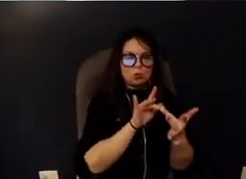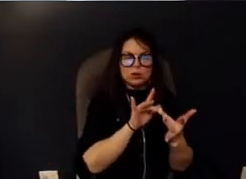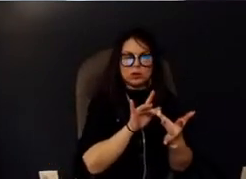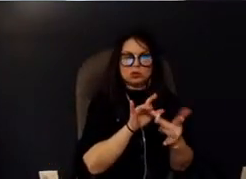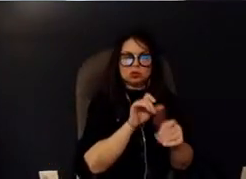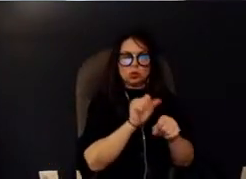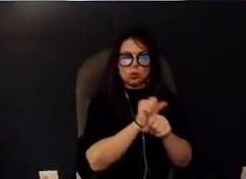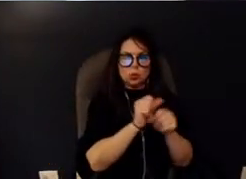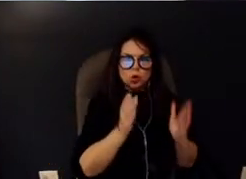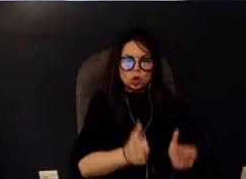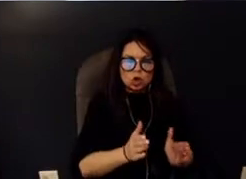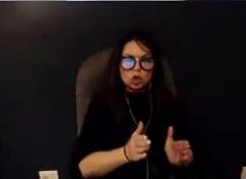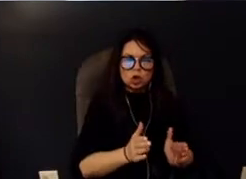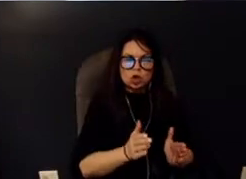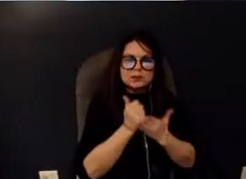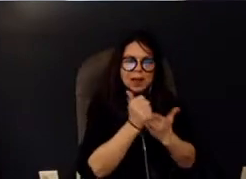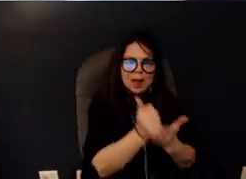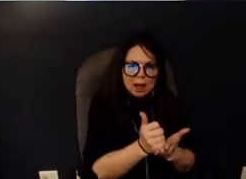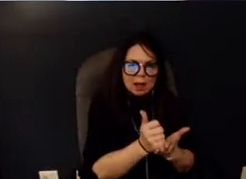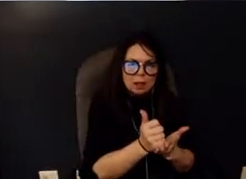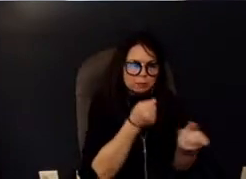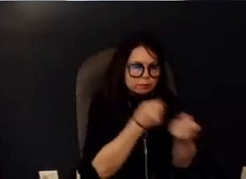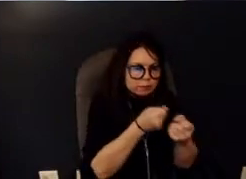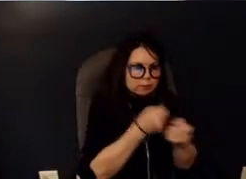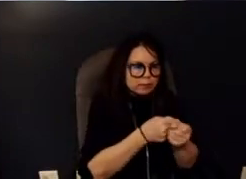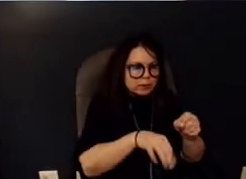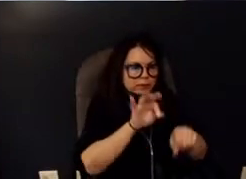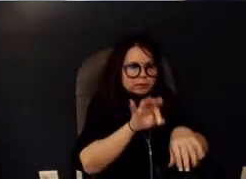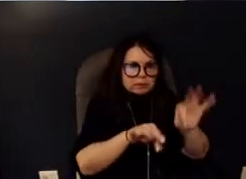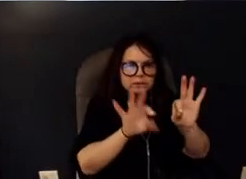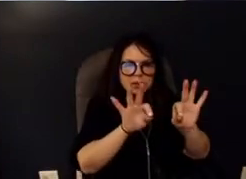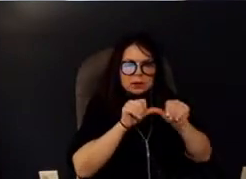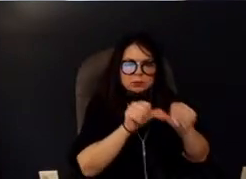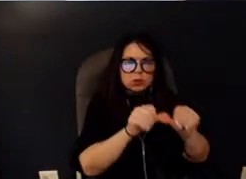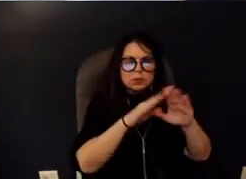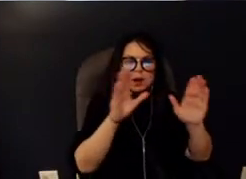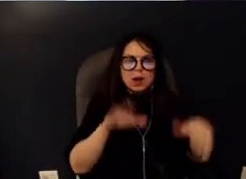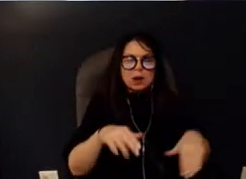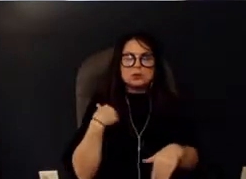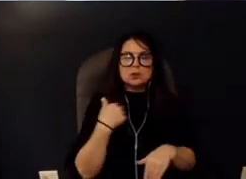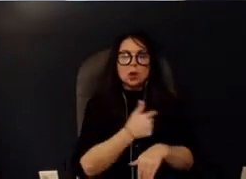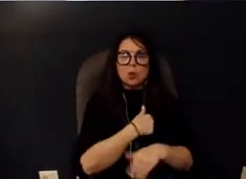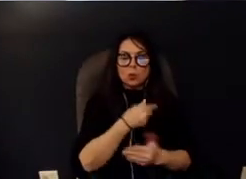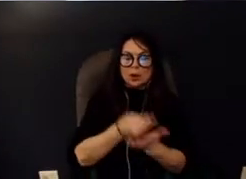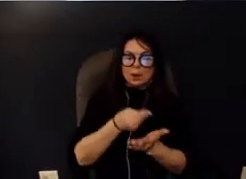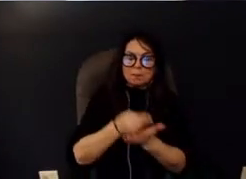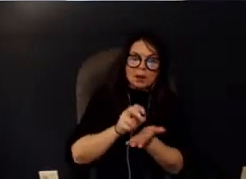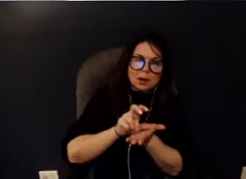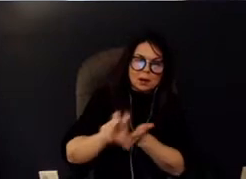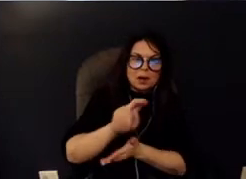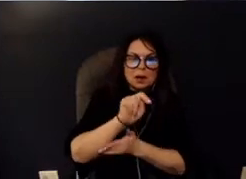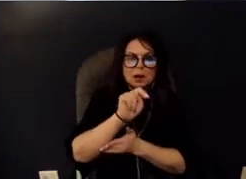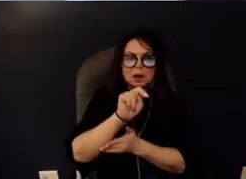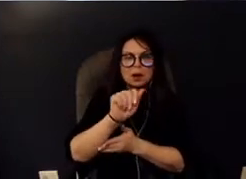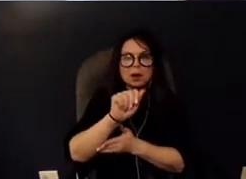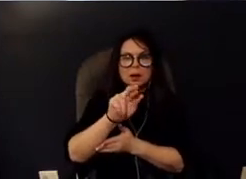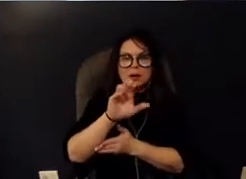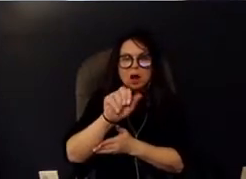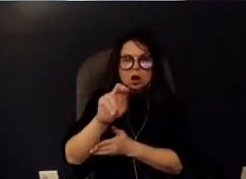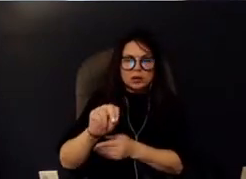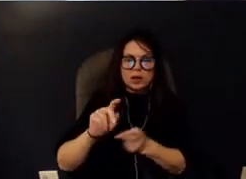housing. We invested in Narcan and treatment programs to help people struggling with